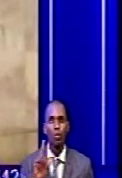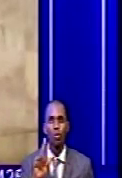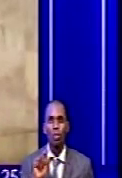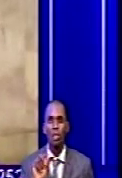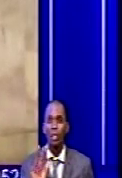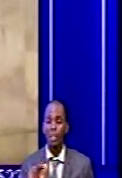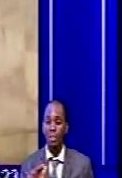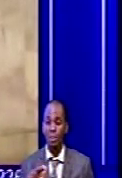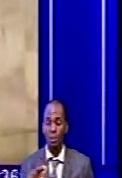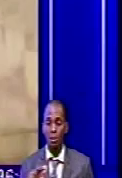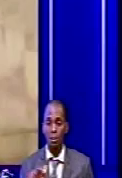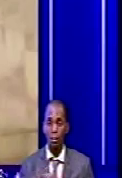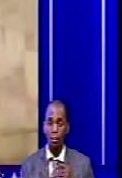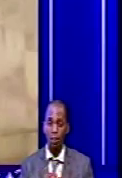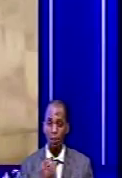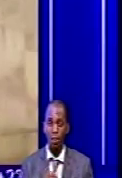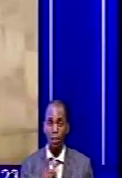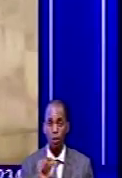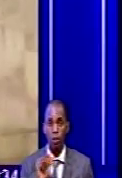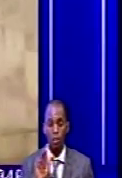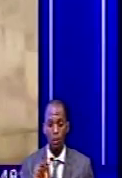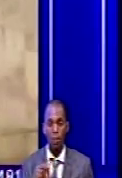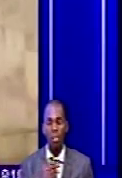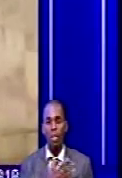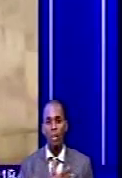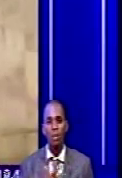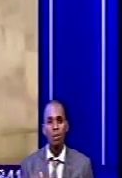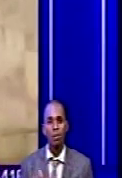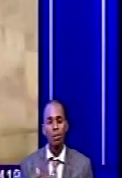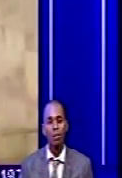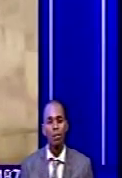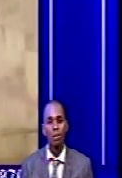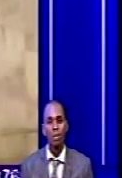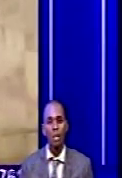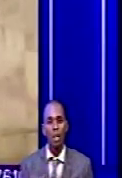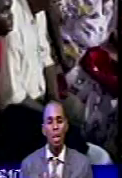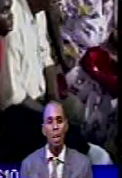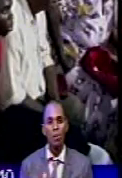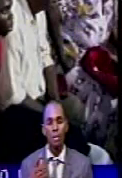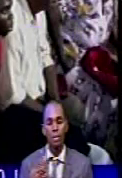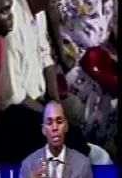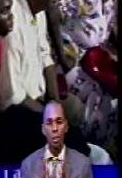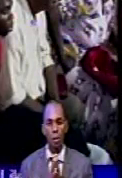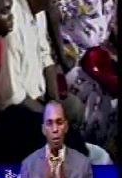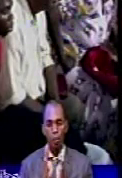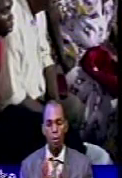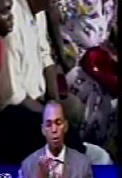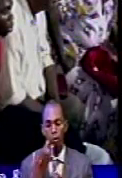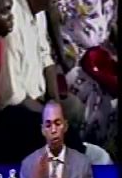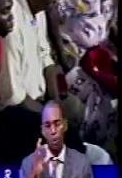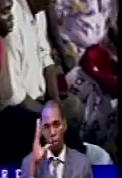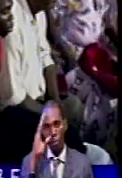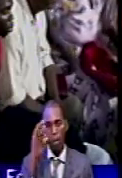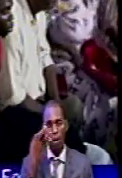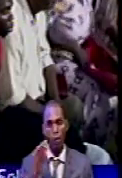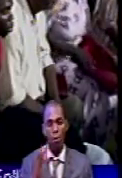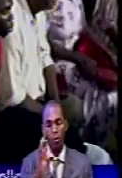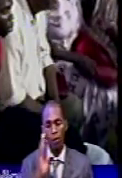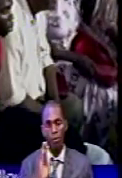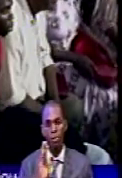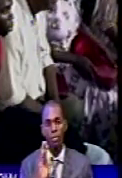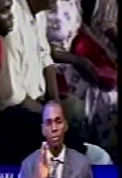The Lord has done it. We'll show you the place where she's